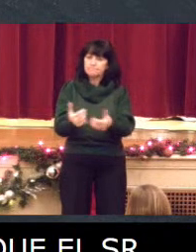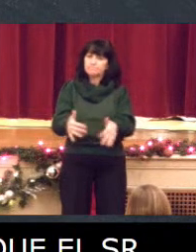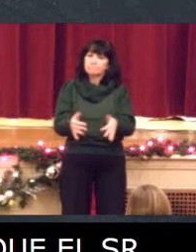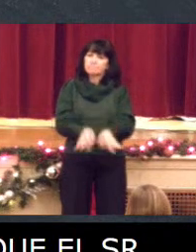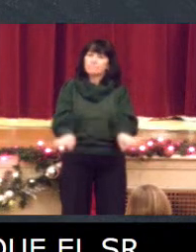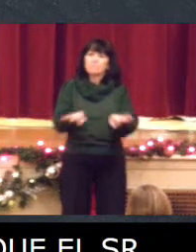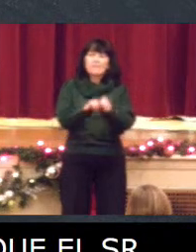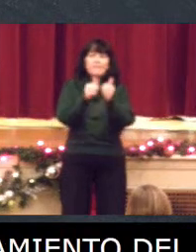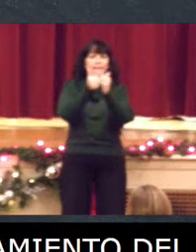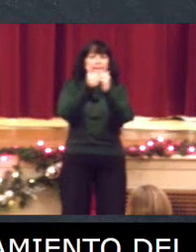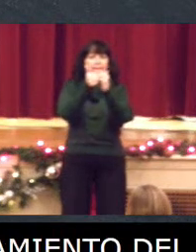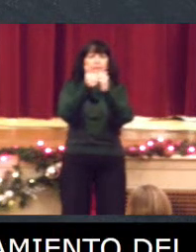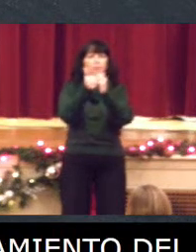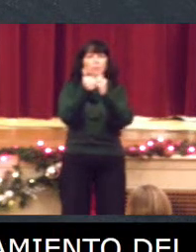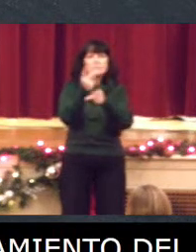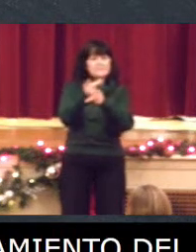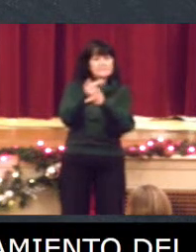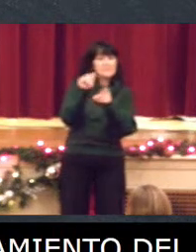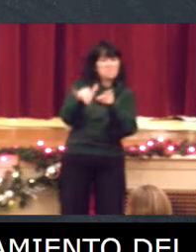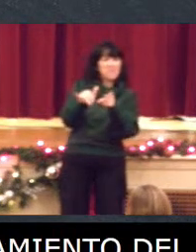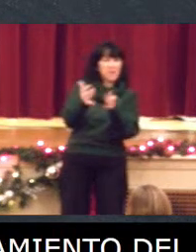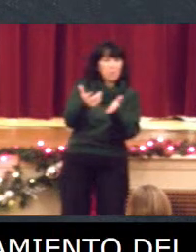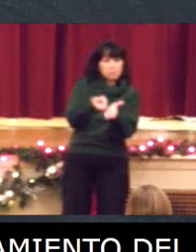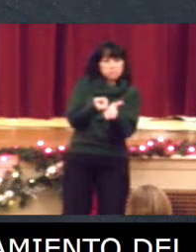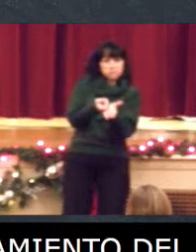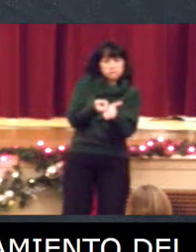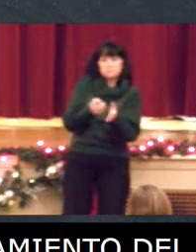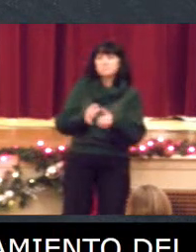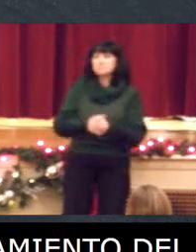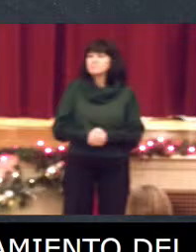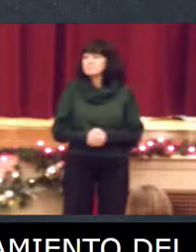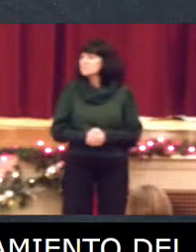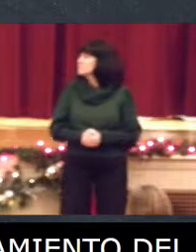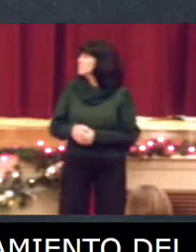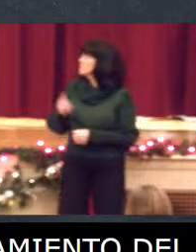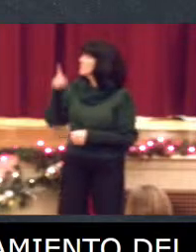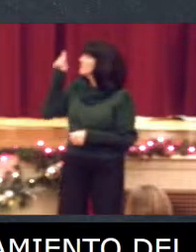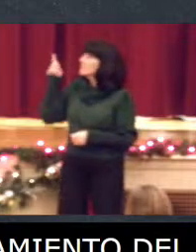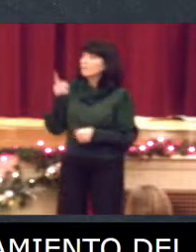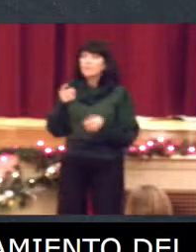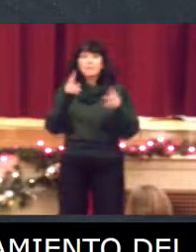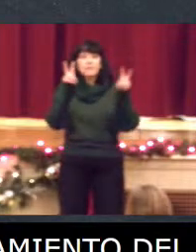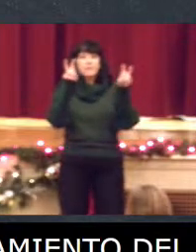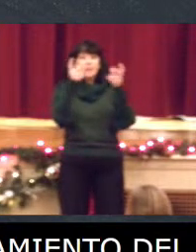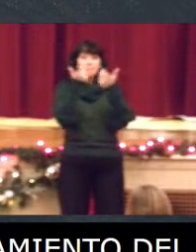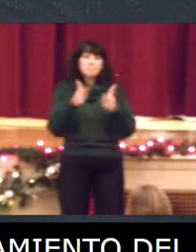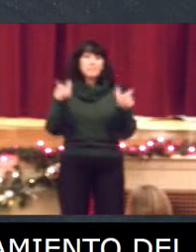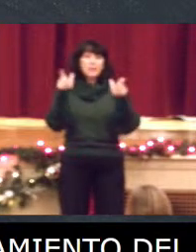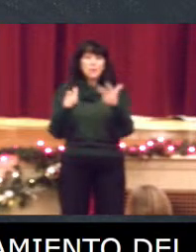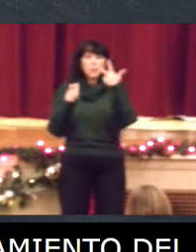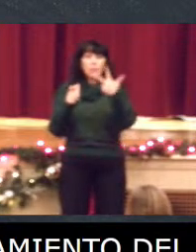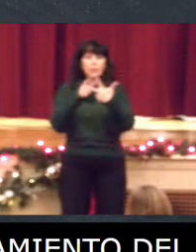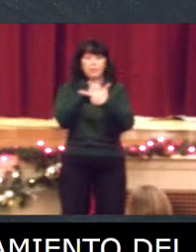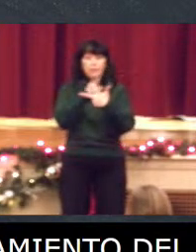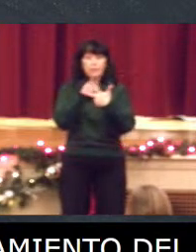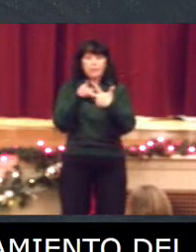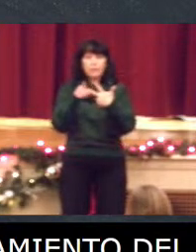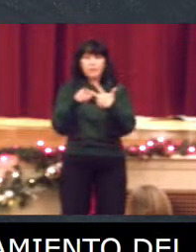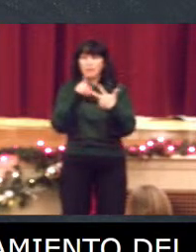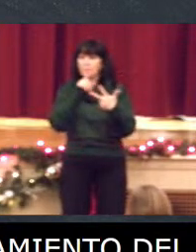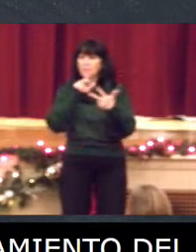So what does it look like? We're asking the big three, and we're listing the big three, but we're not excluding anyone. We're asking anyone who